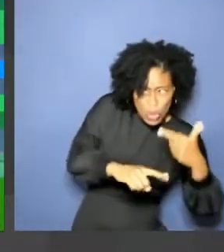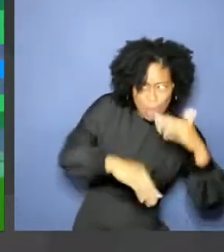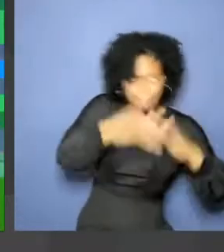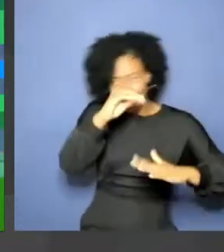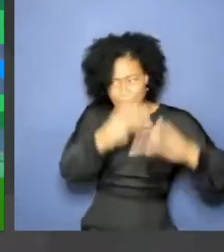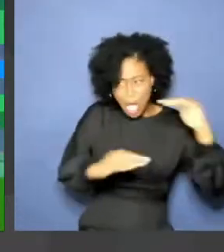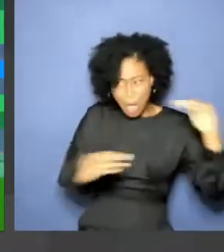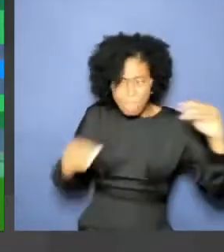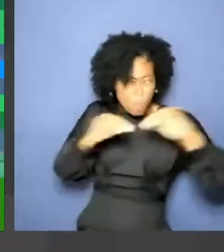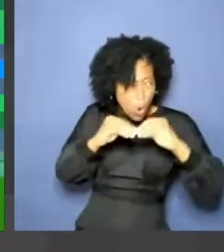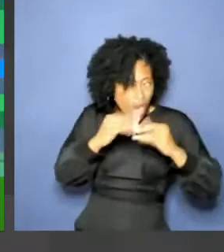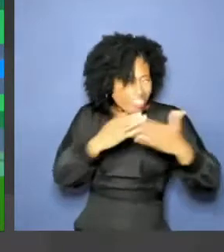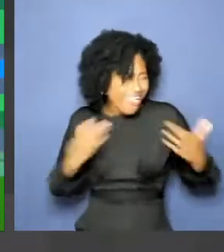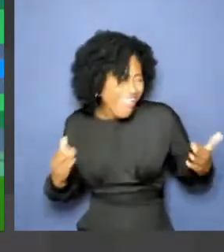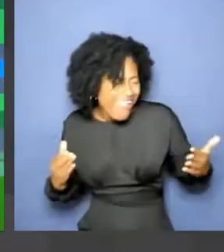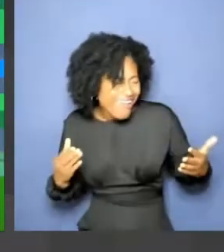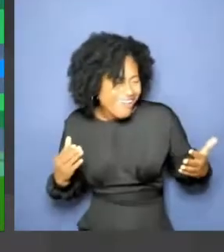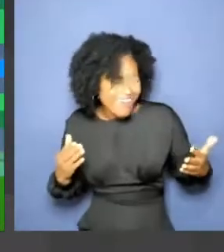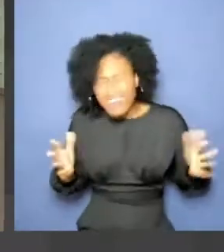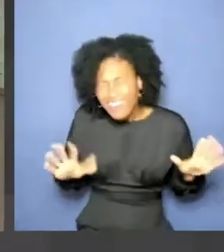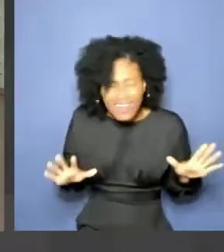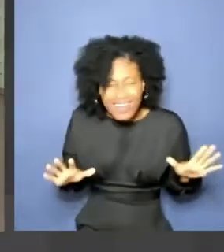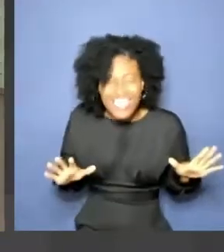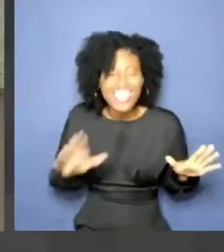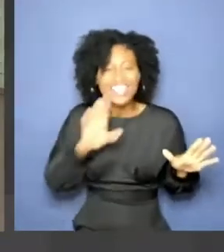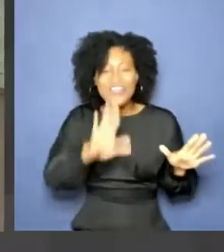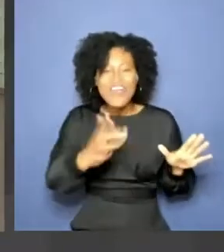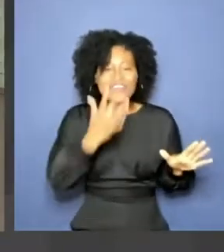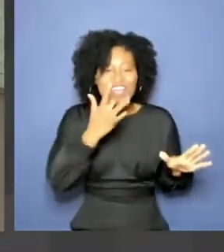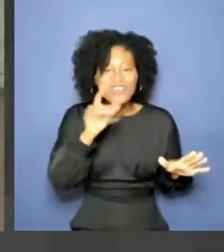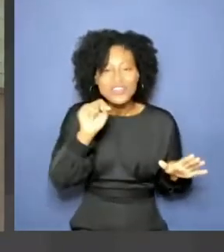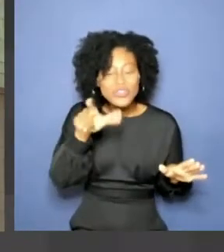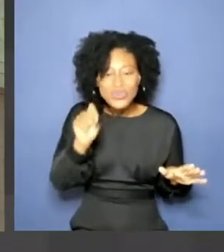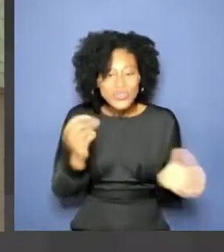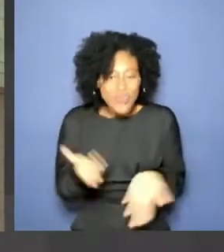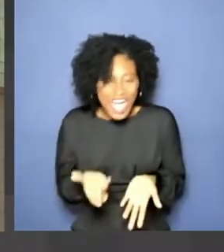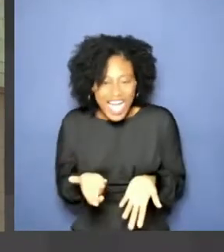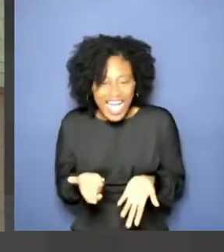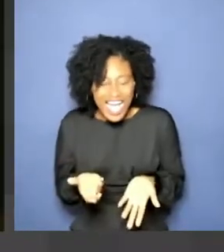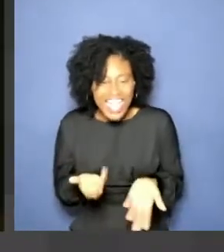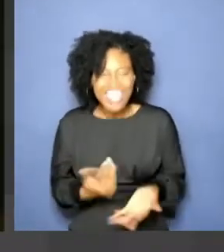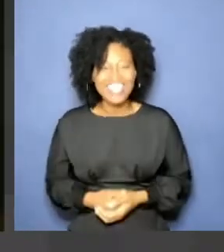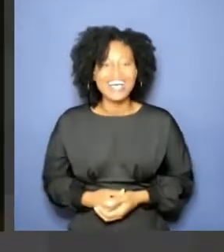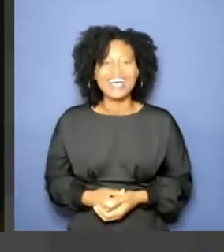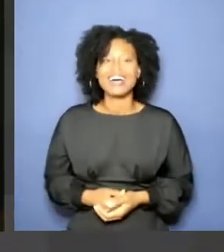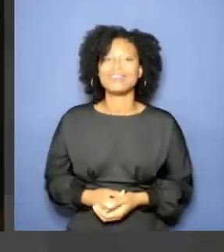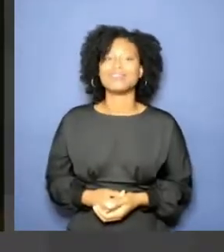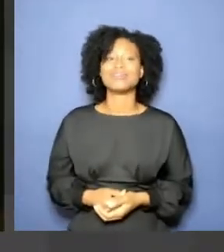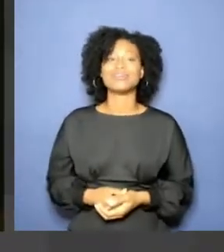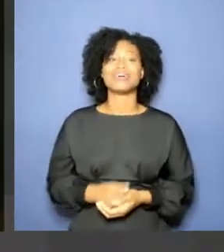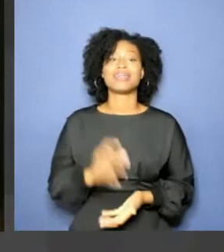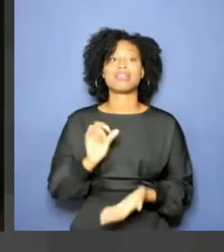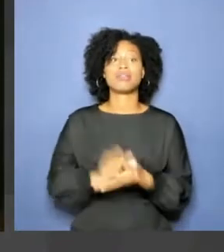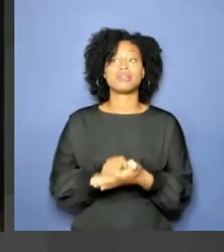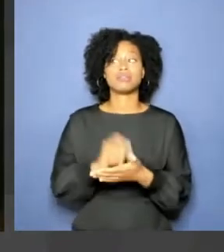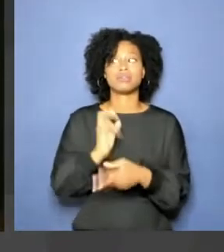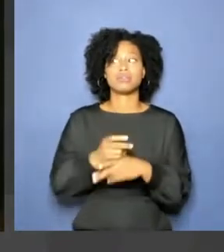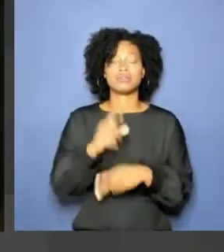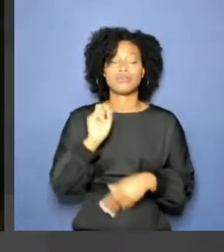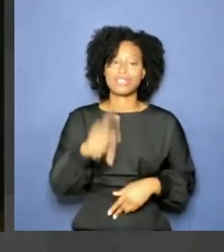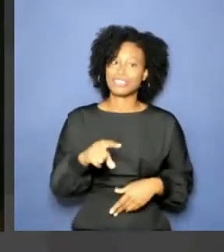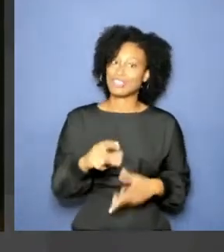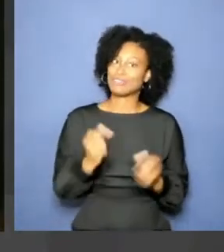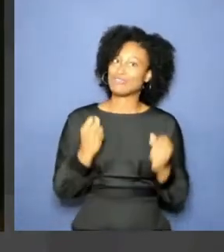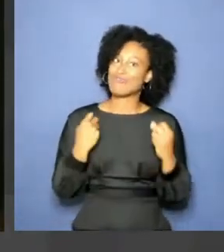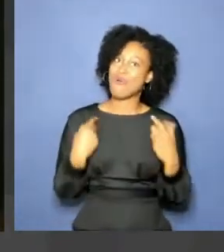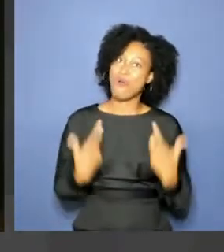of. Like, what is your favorite tool that you've made? Oh God, that is such a hard question. We have so many, but I'm going to be a little